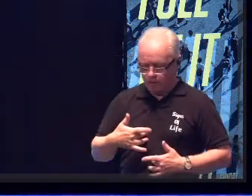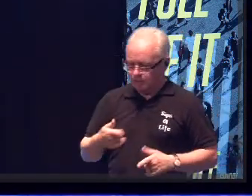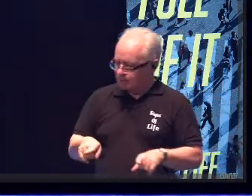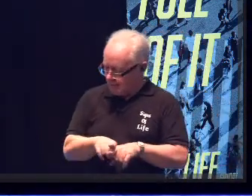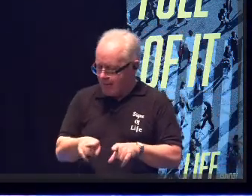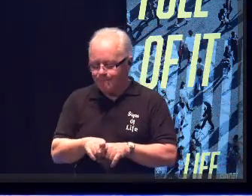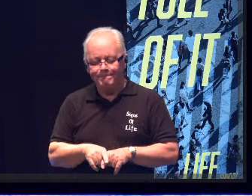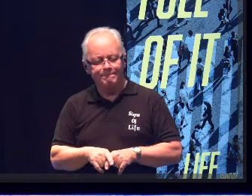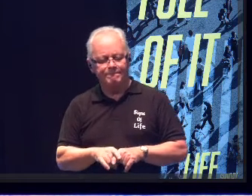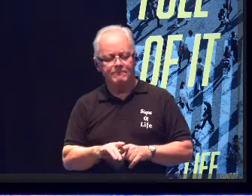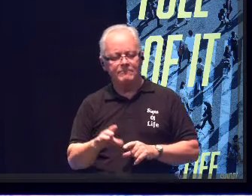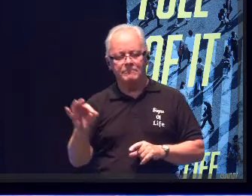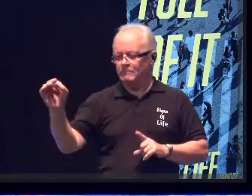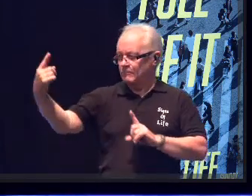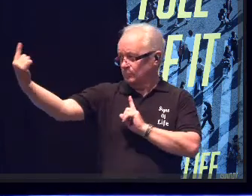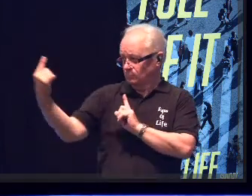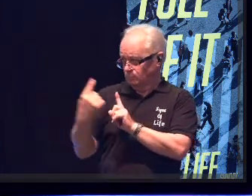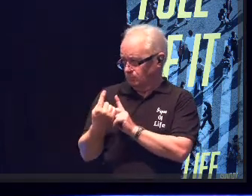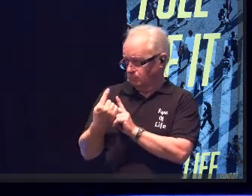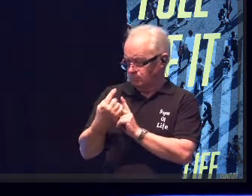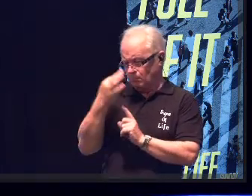do you say about abortion? About